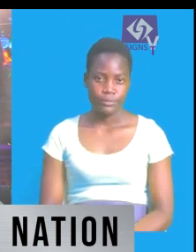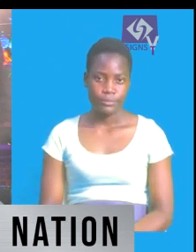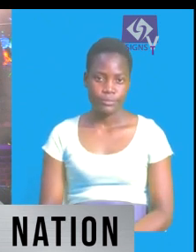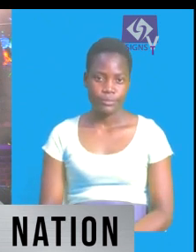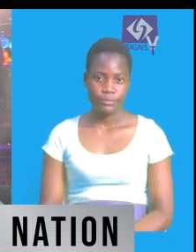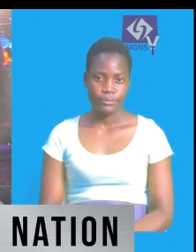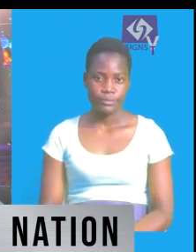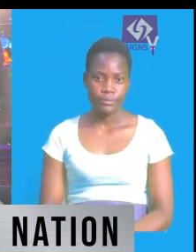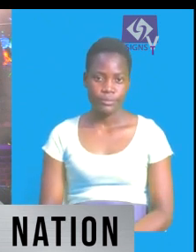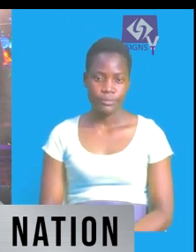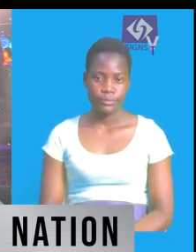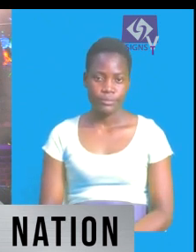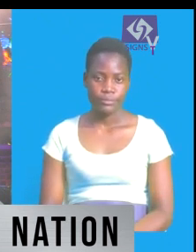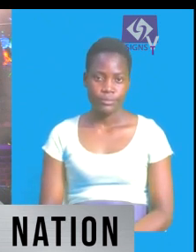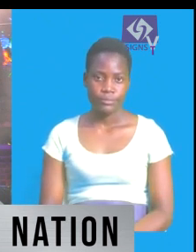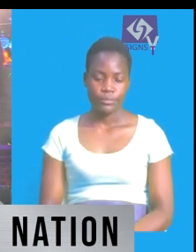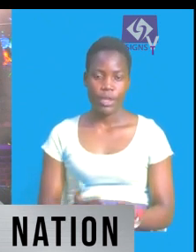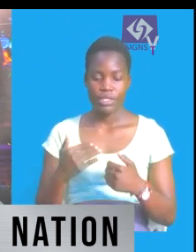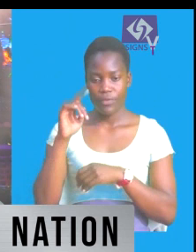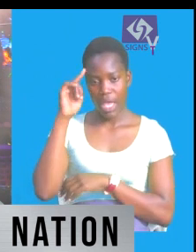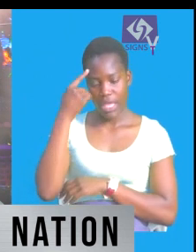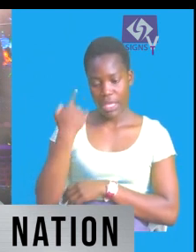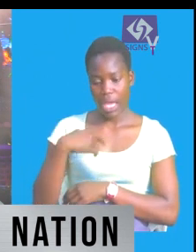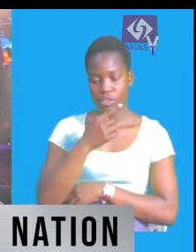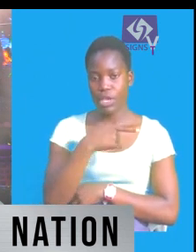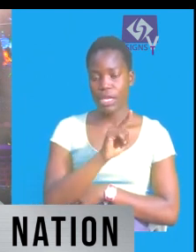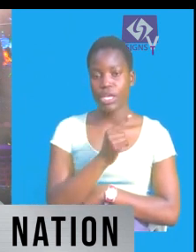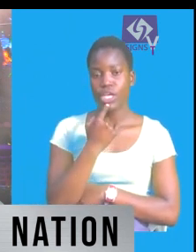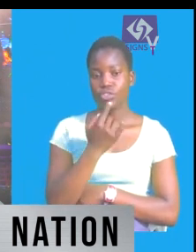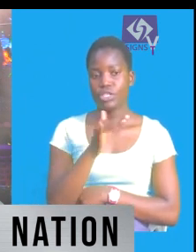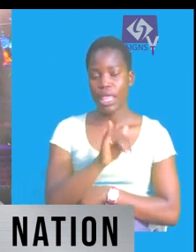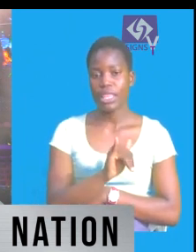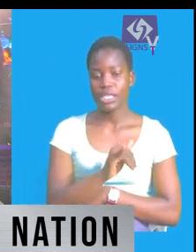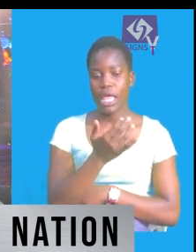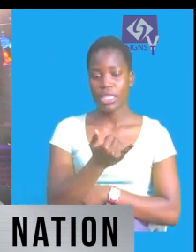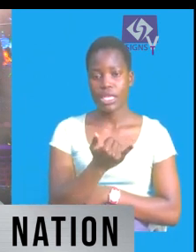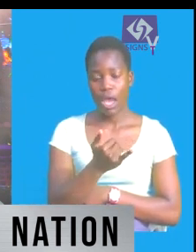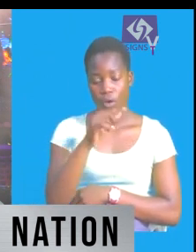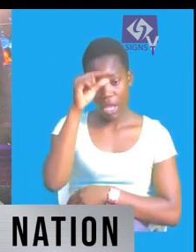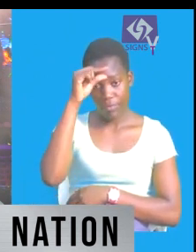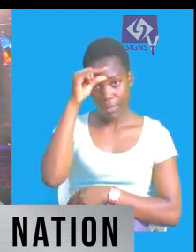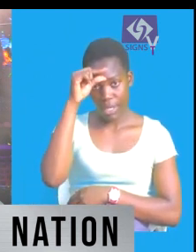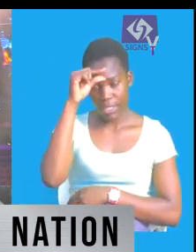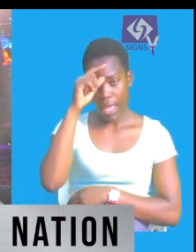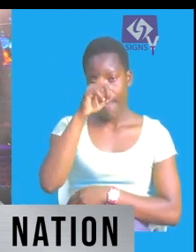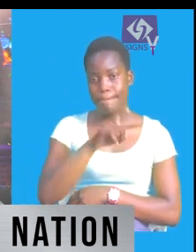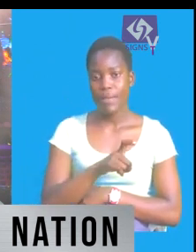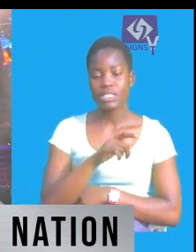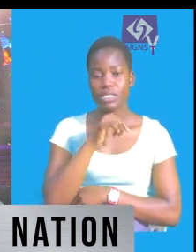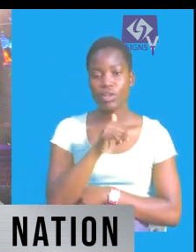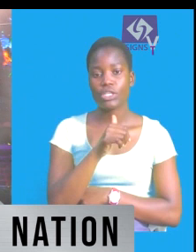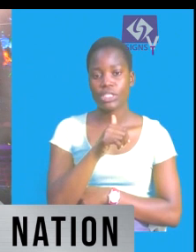I think we are right to say that the current government should